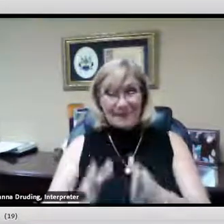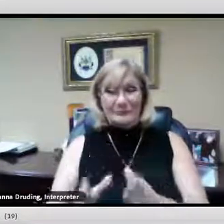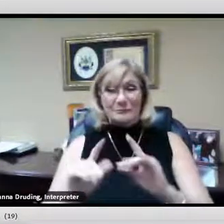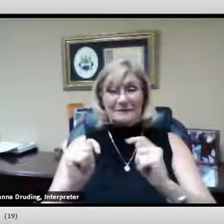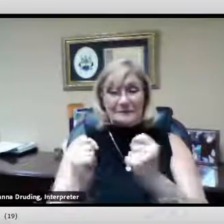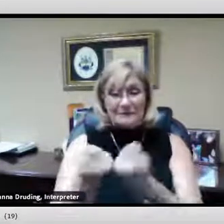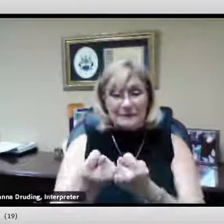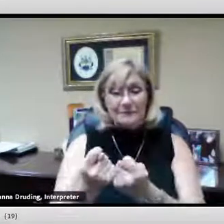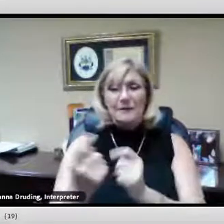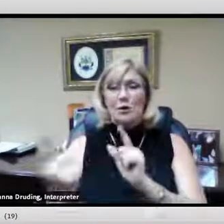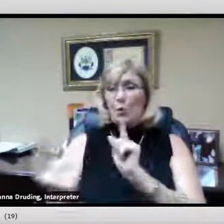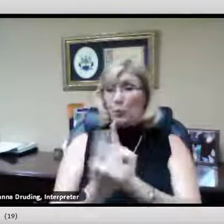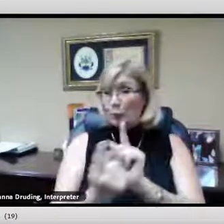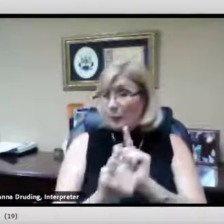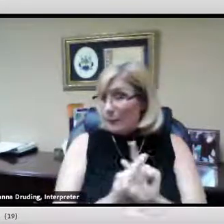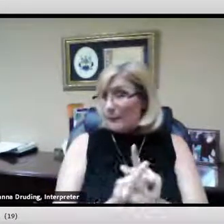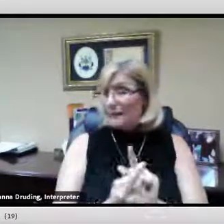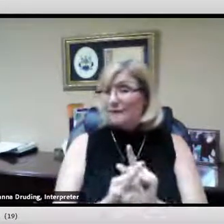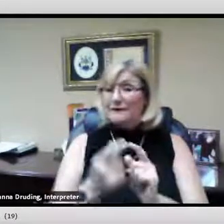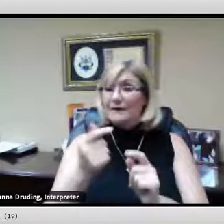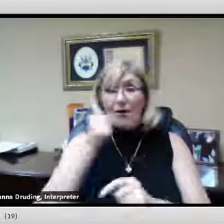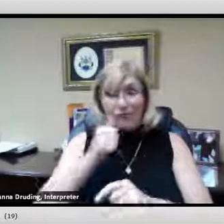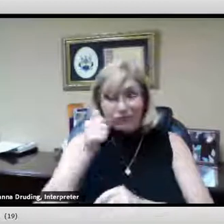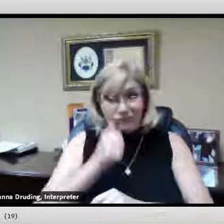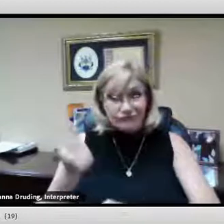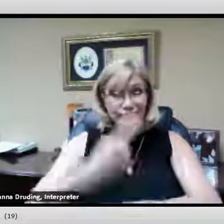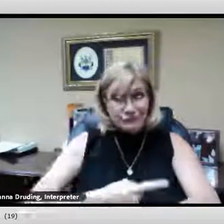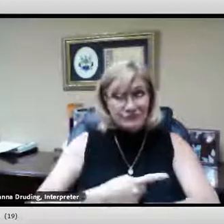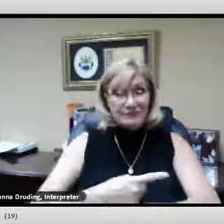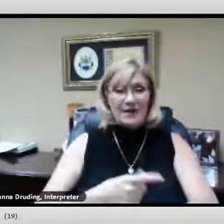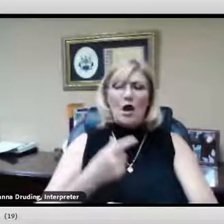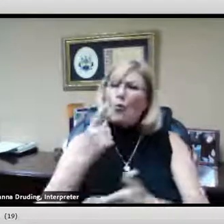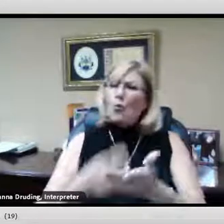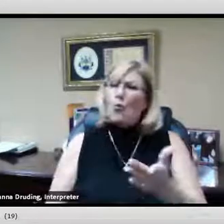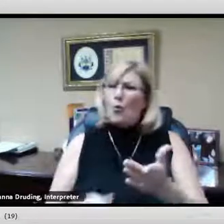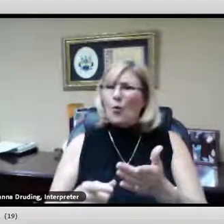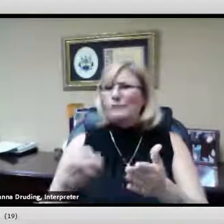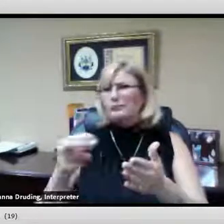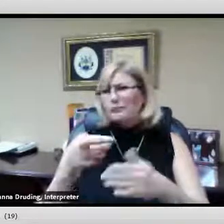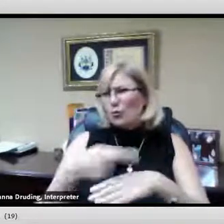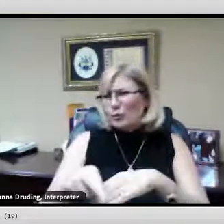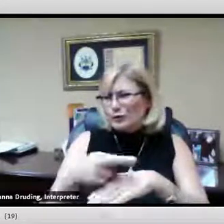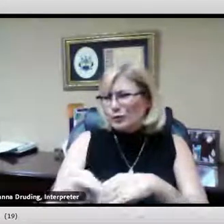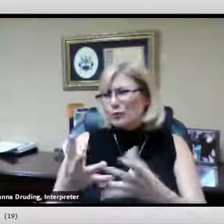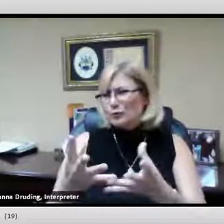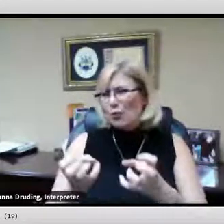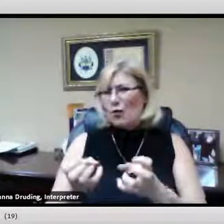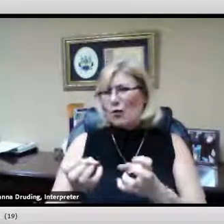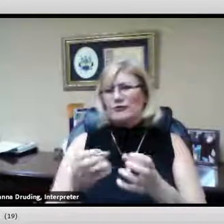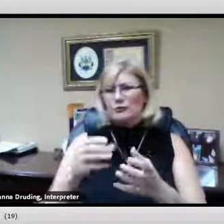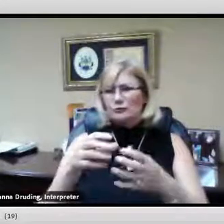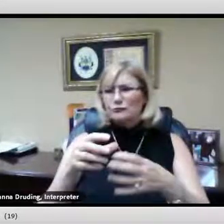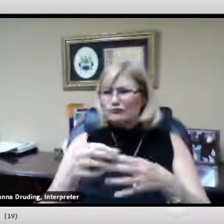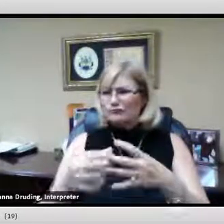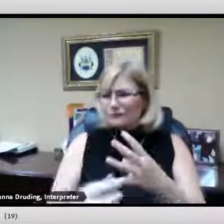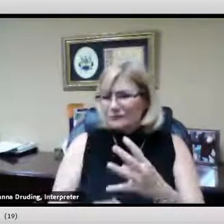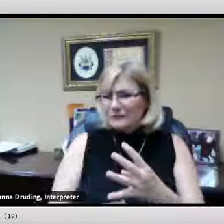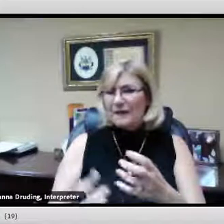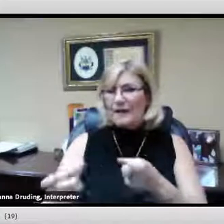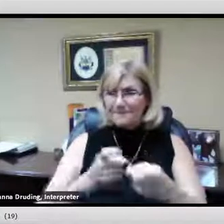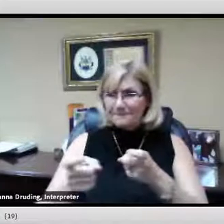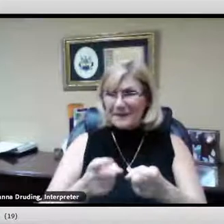and discuss uh, what resources we want to select. It's managed by the other